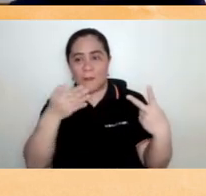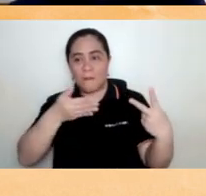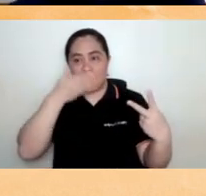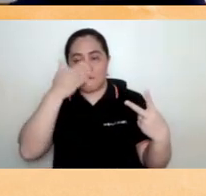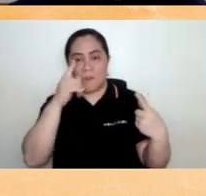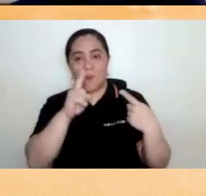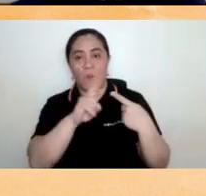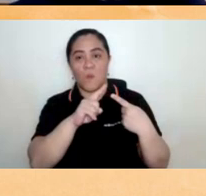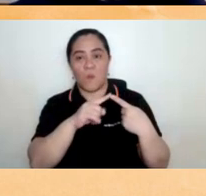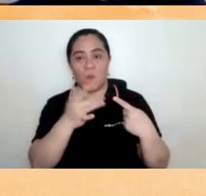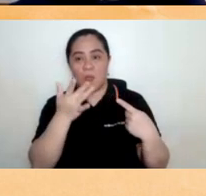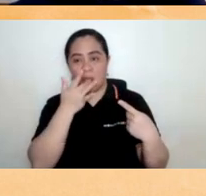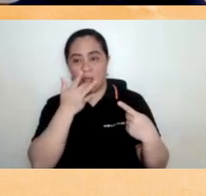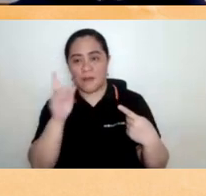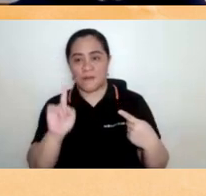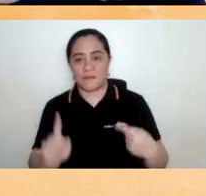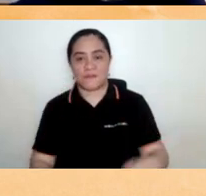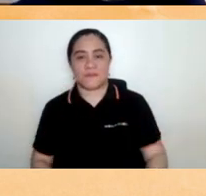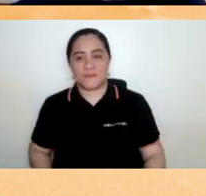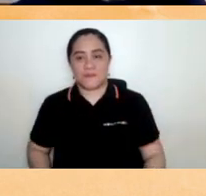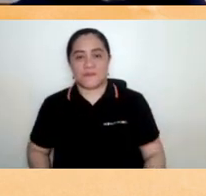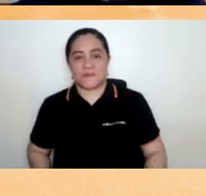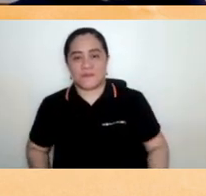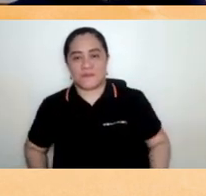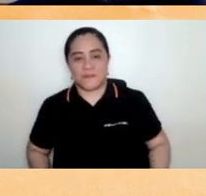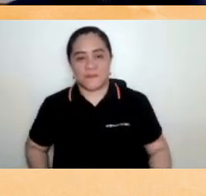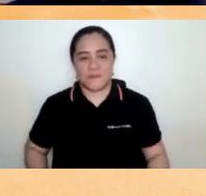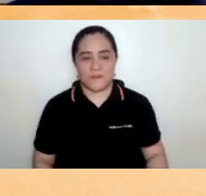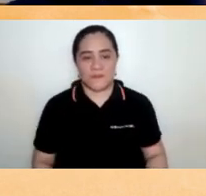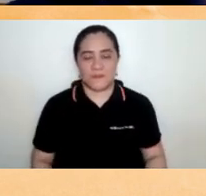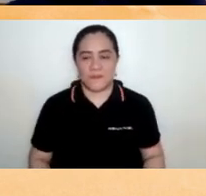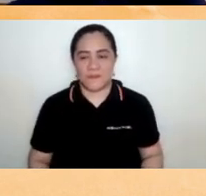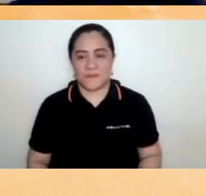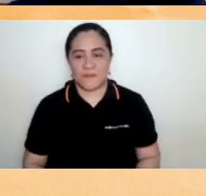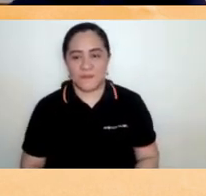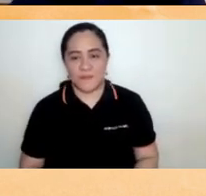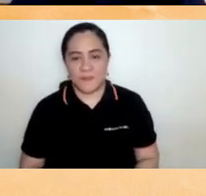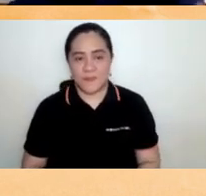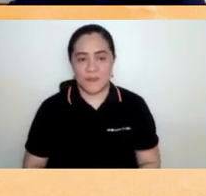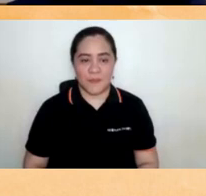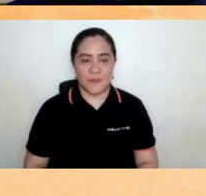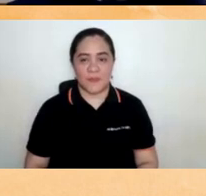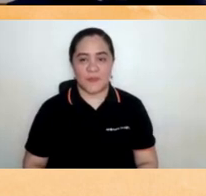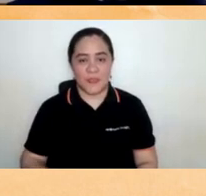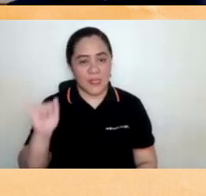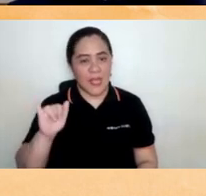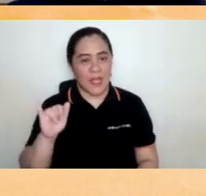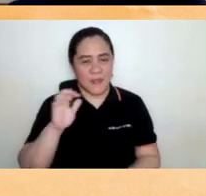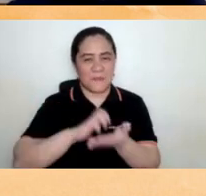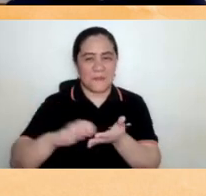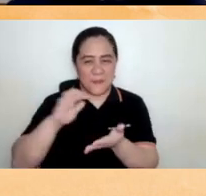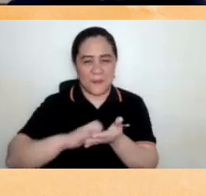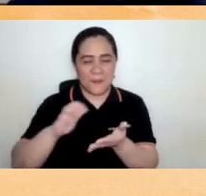and 1 thing they taste inside their mouth. So that simple exercise can